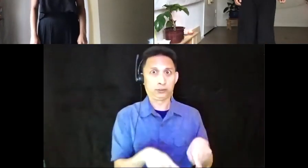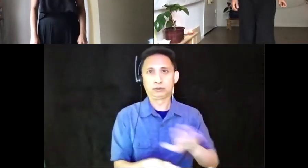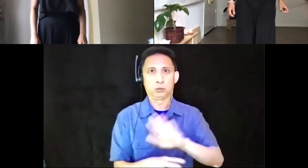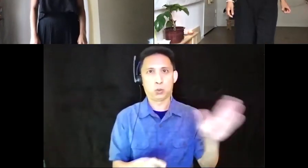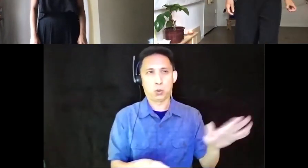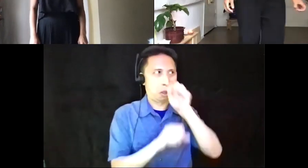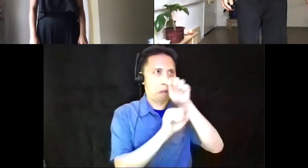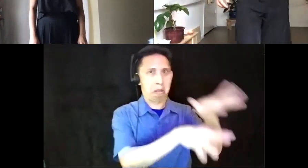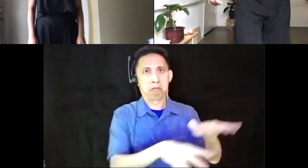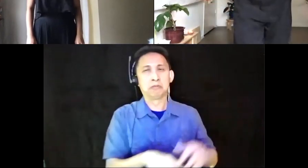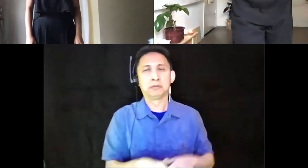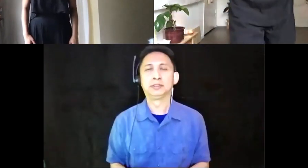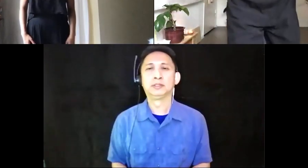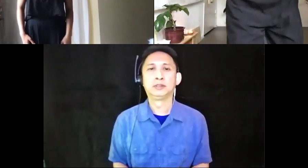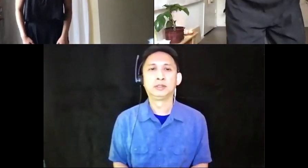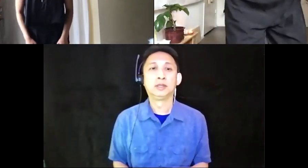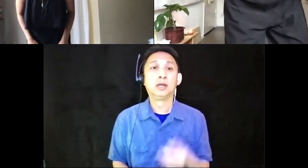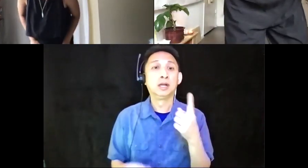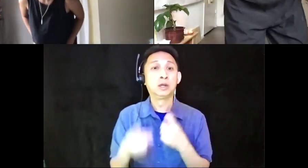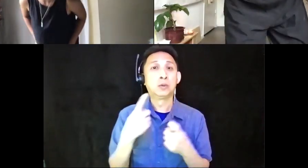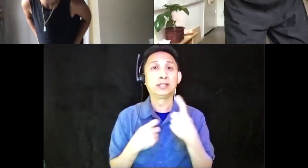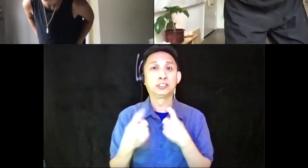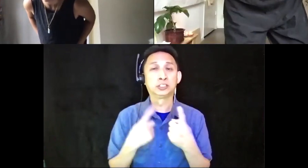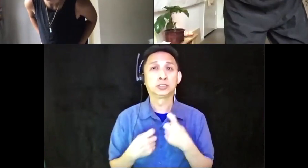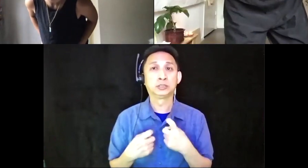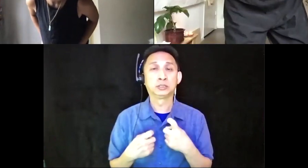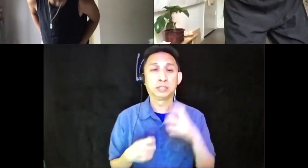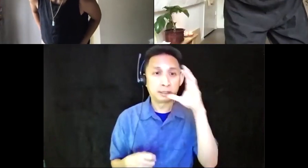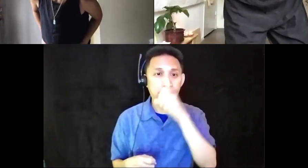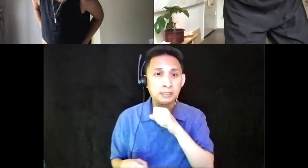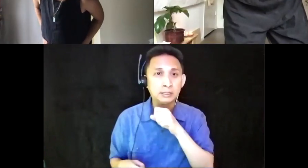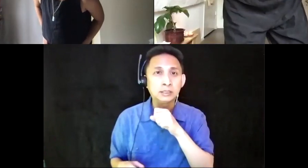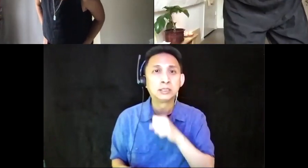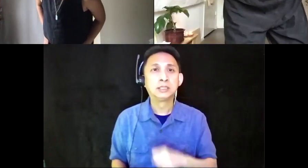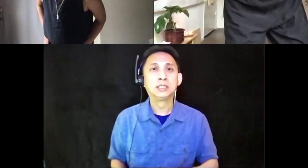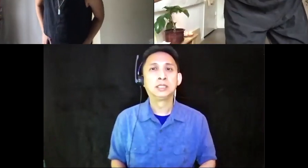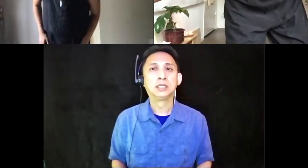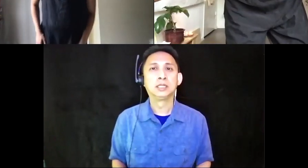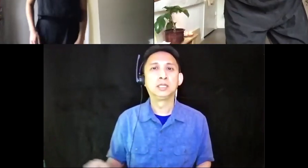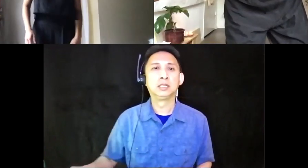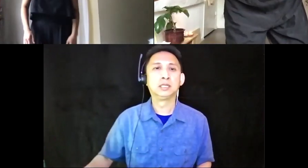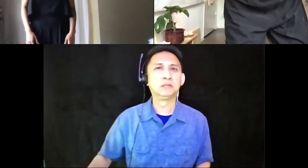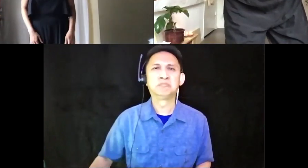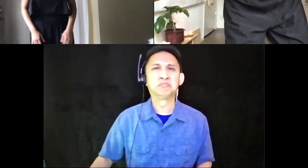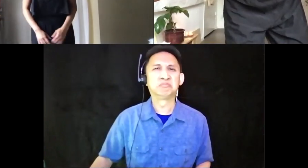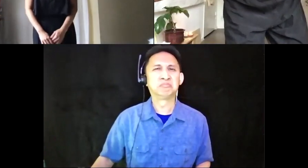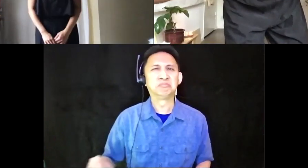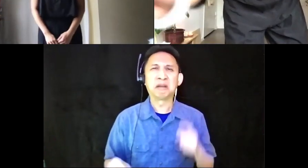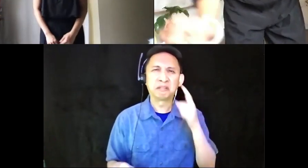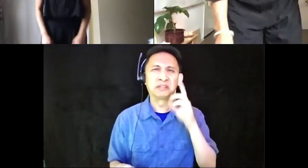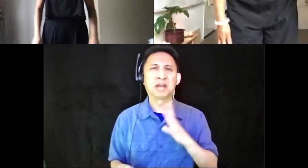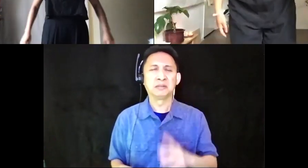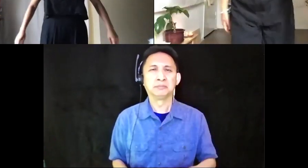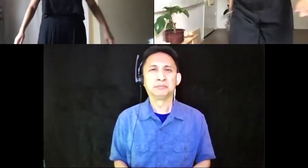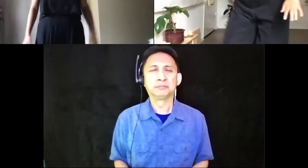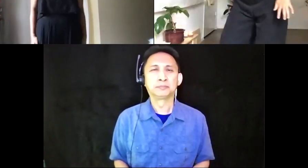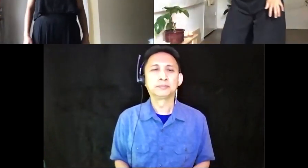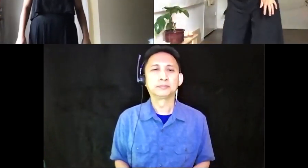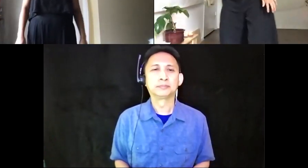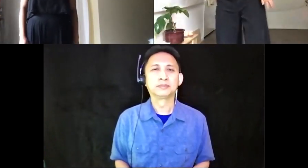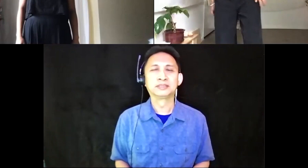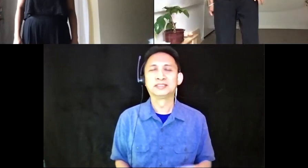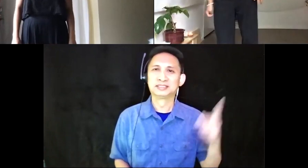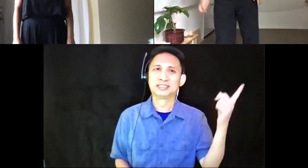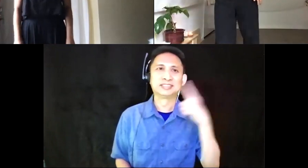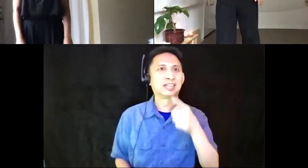Is there a question, Singha, that I should take note of? No, I think we're good. Okay. You're saying you have amazing